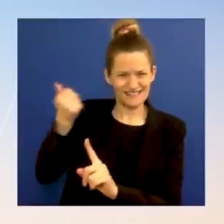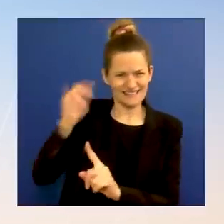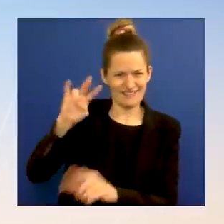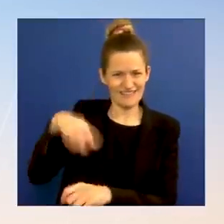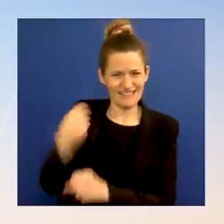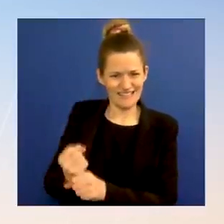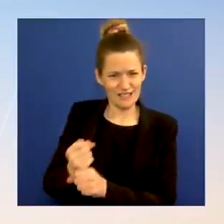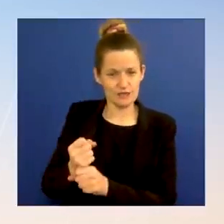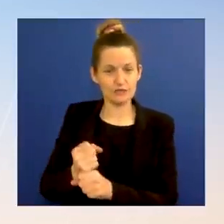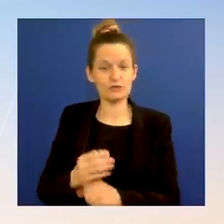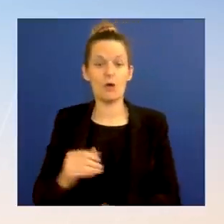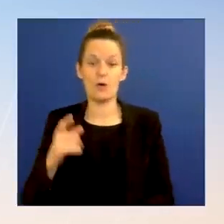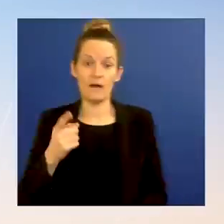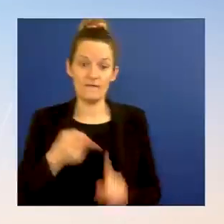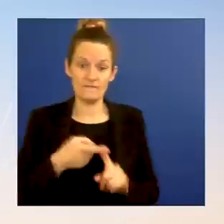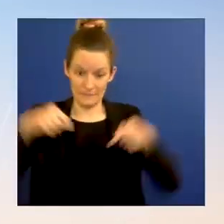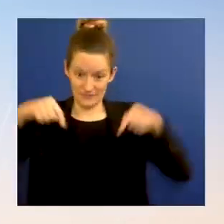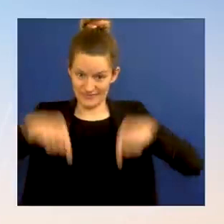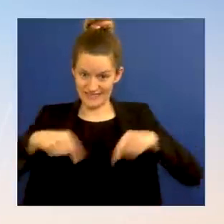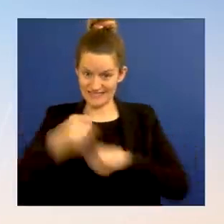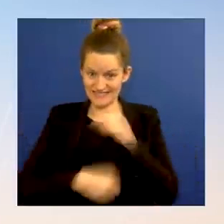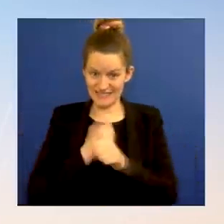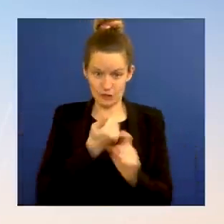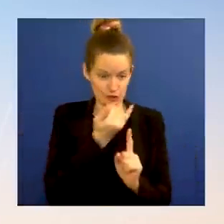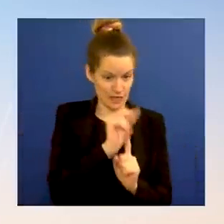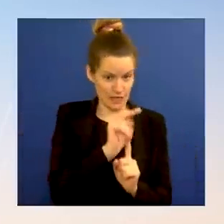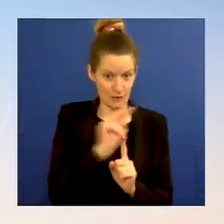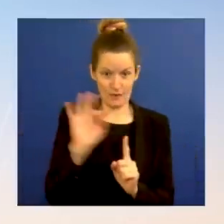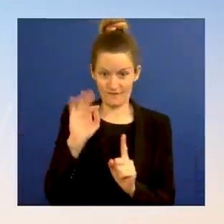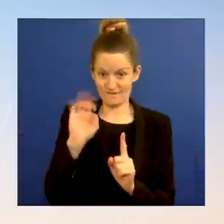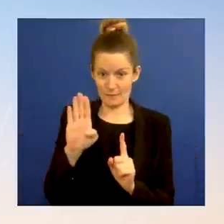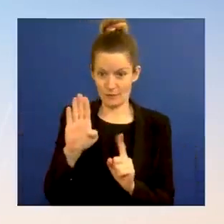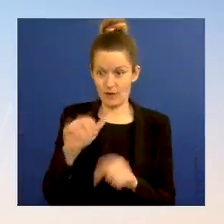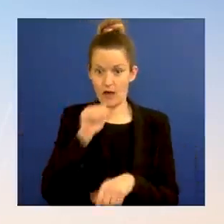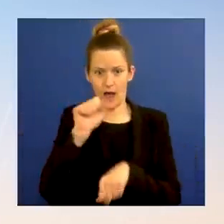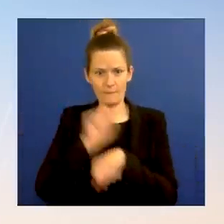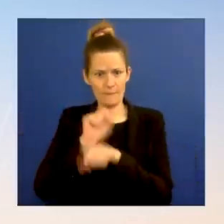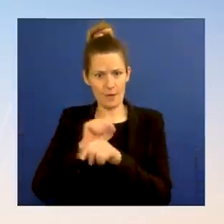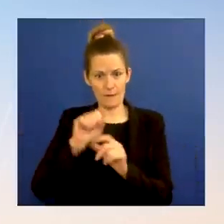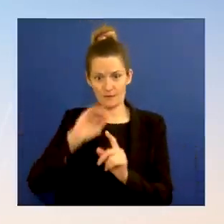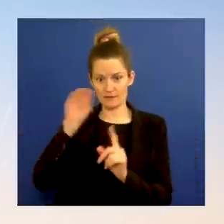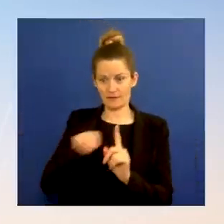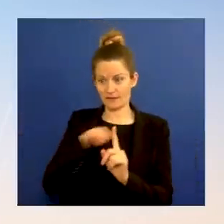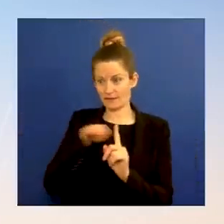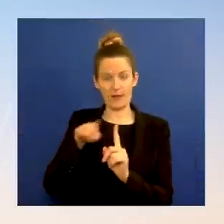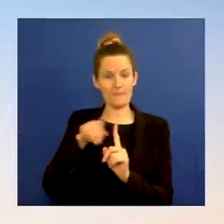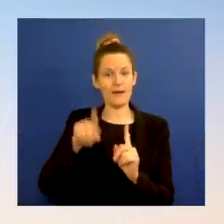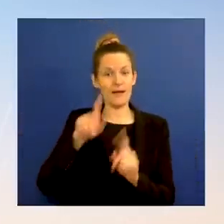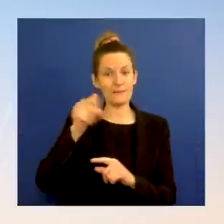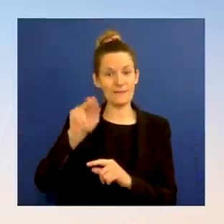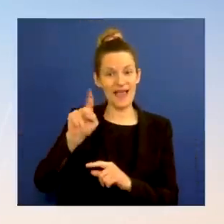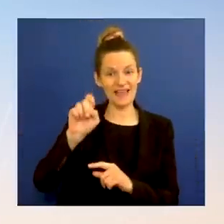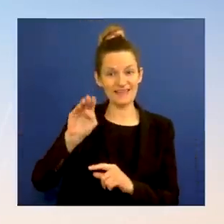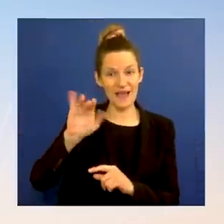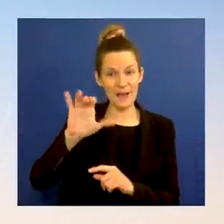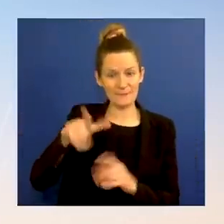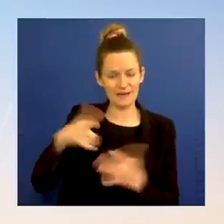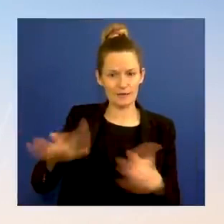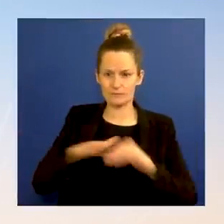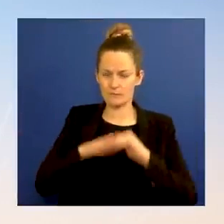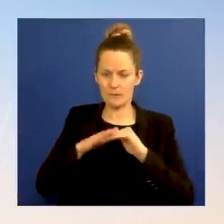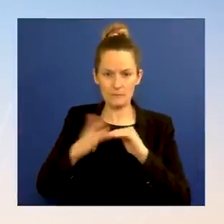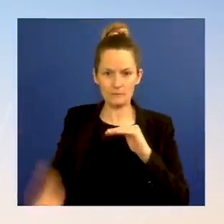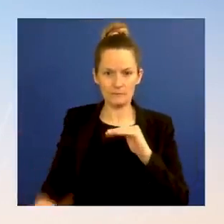steady, but overall has dropped during the pandemic recovery from a high of 2.6%. We also know that one way scarring can